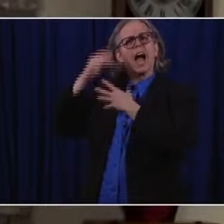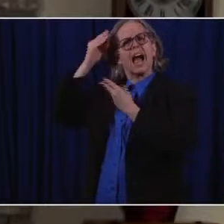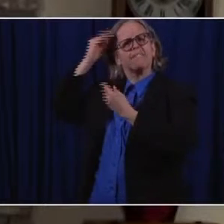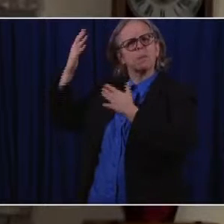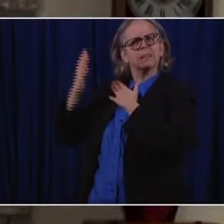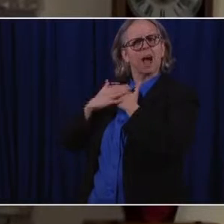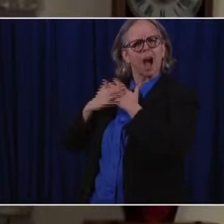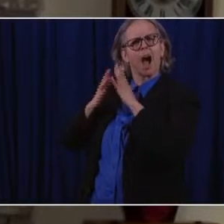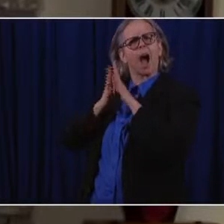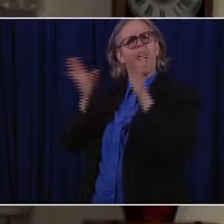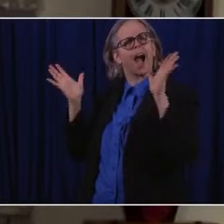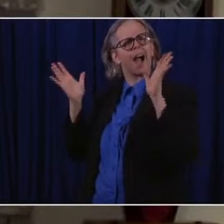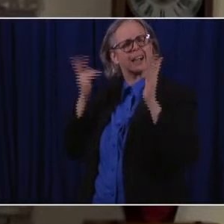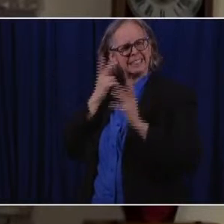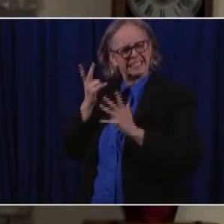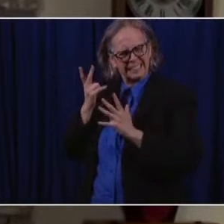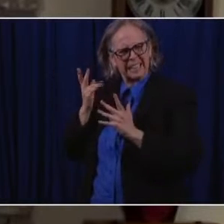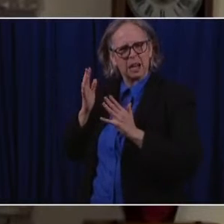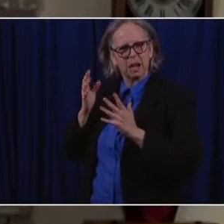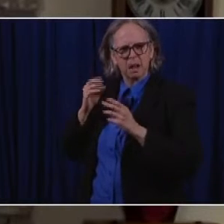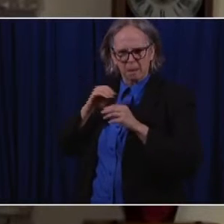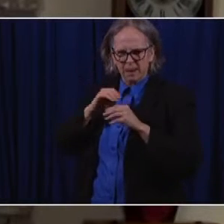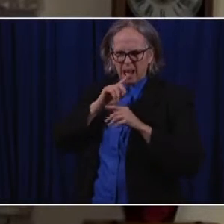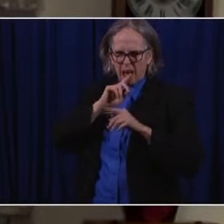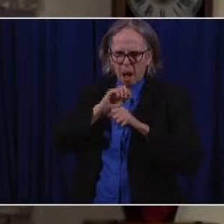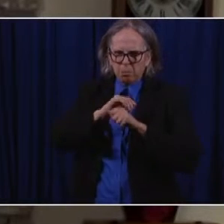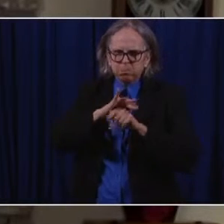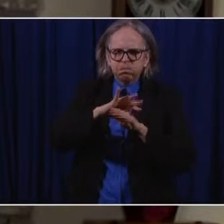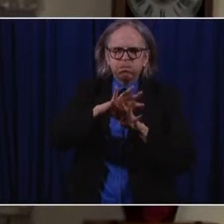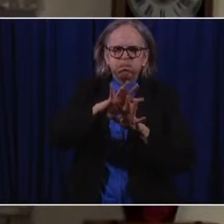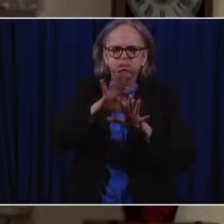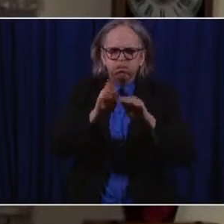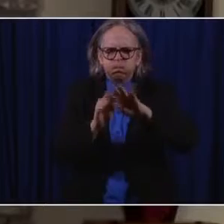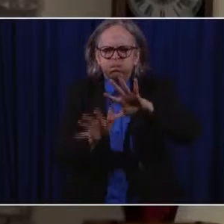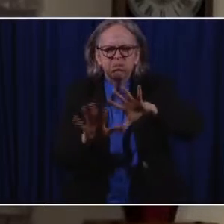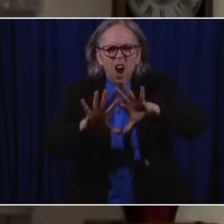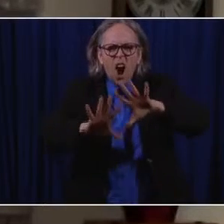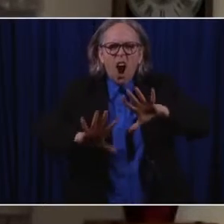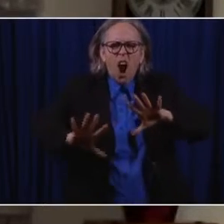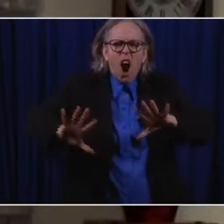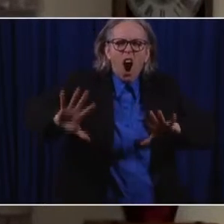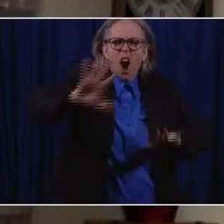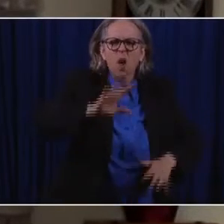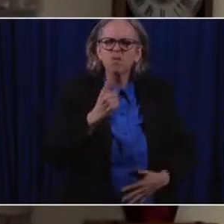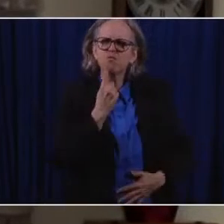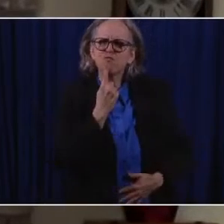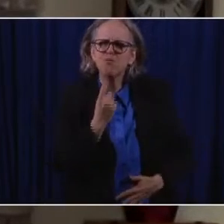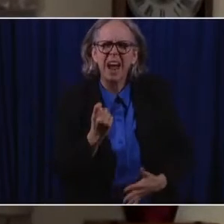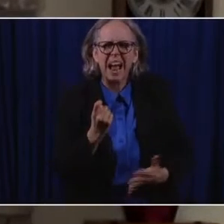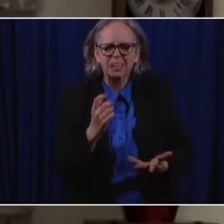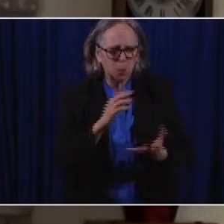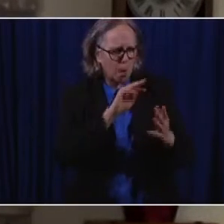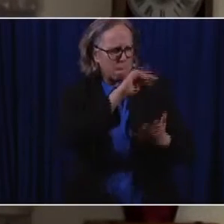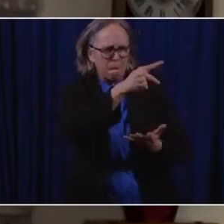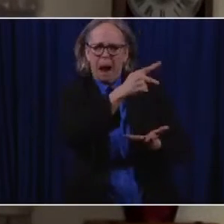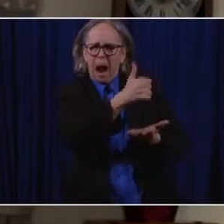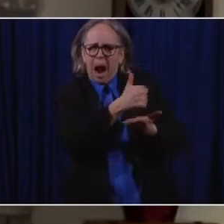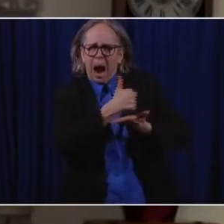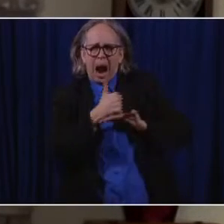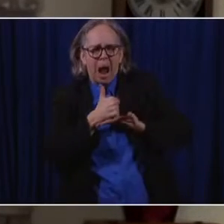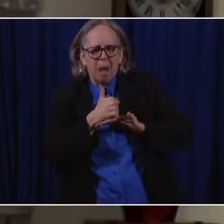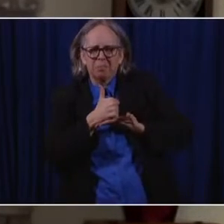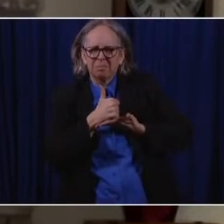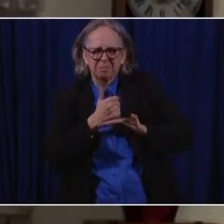here. But now with virtually everything red, and we're seeing the only movements mostly we're seeing is between purple and